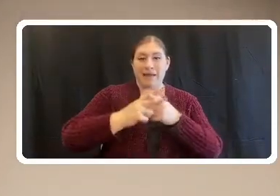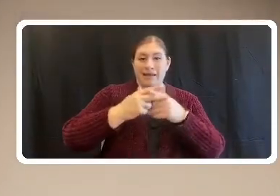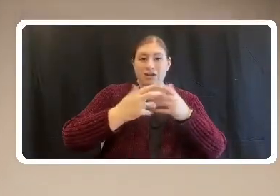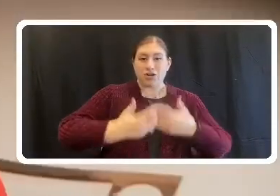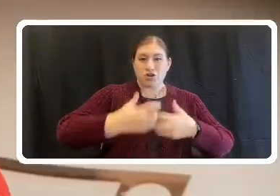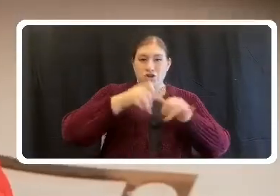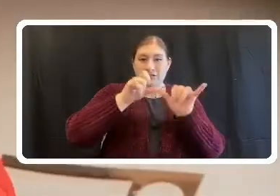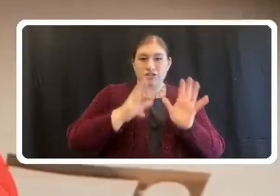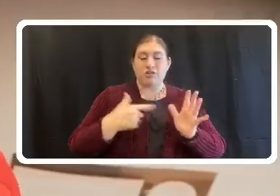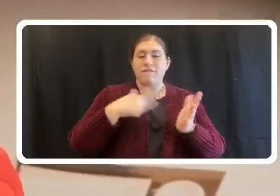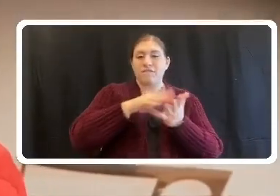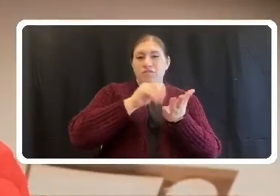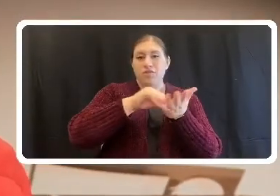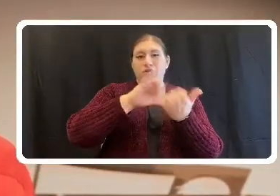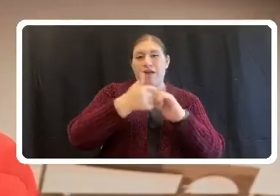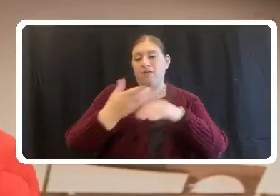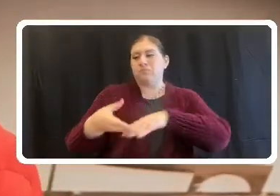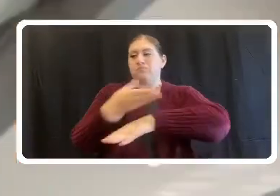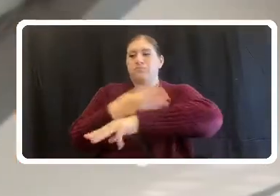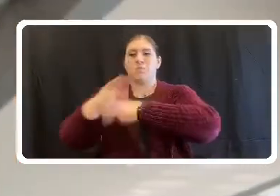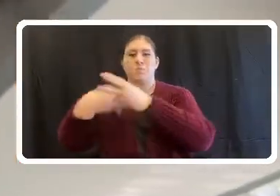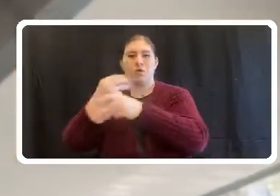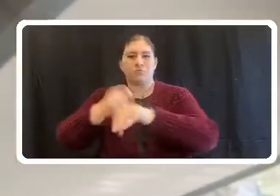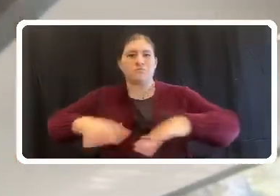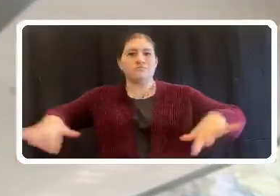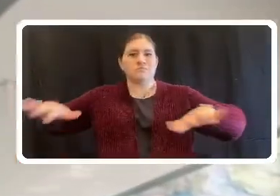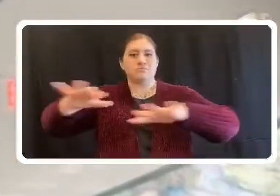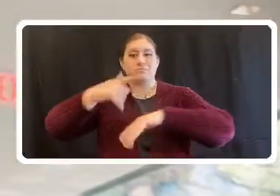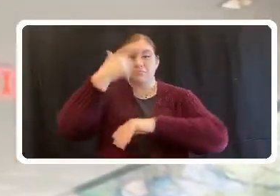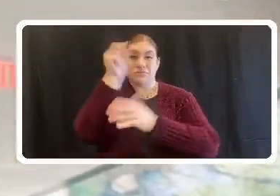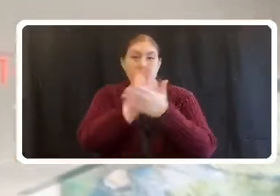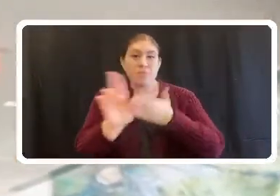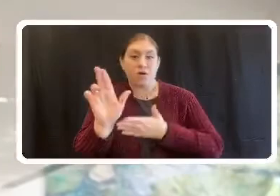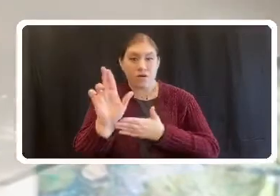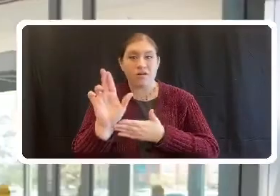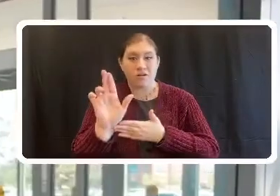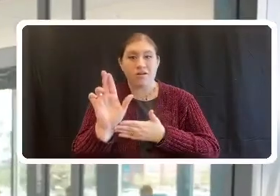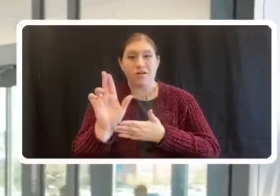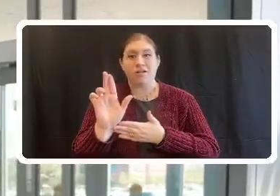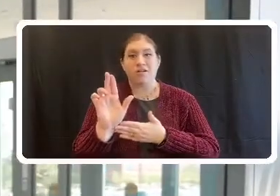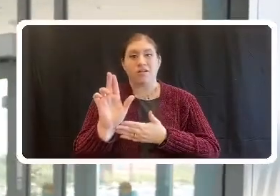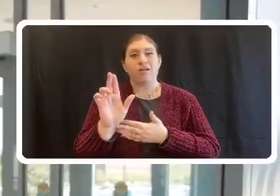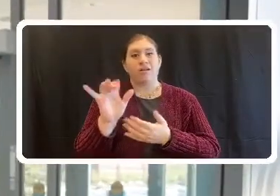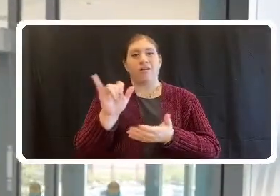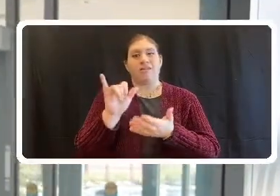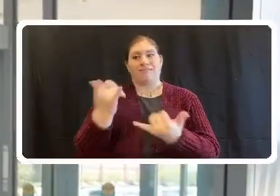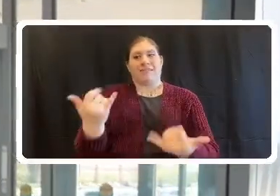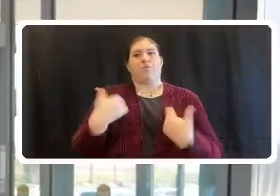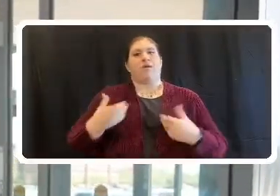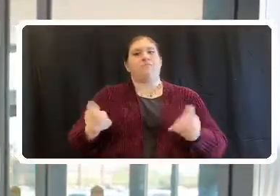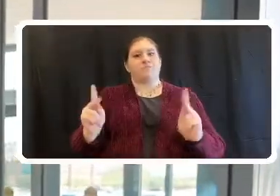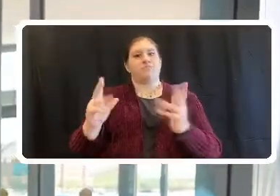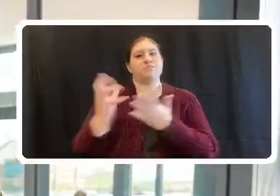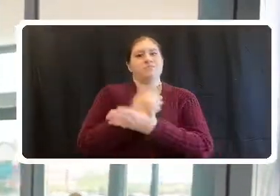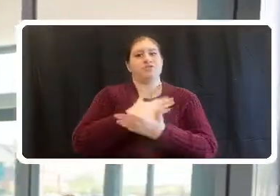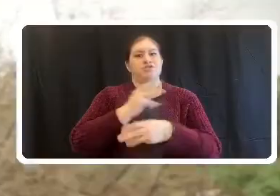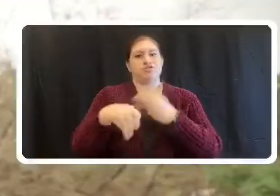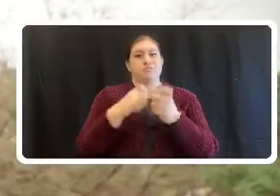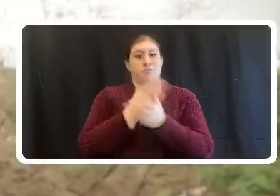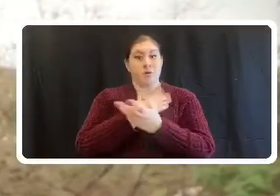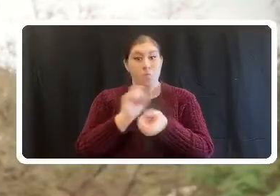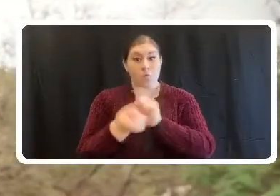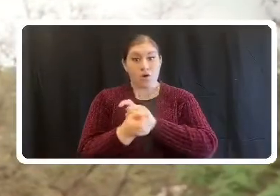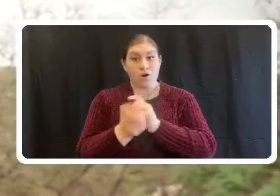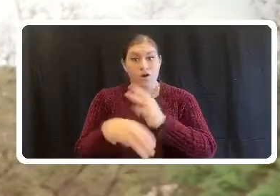I've learned how to better the world around me. Because of Lamar University, I've been given the opportunity to change my world.